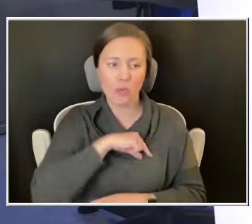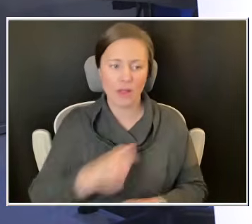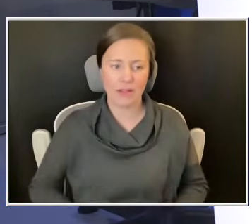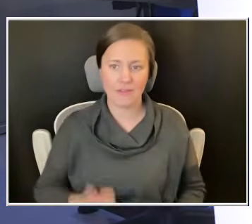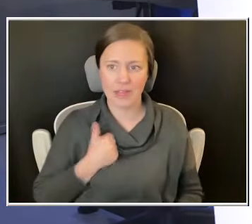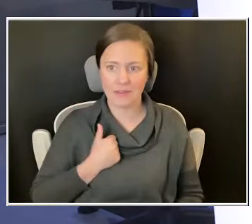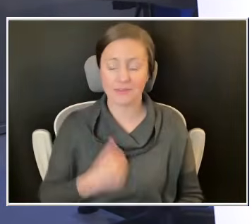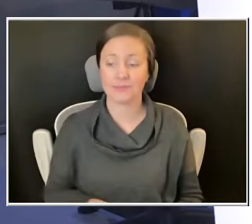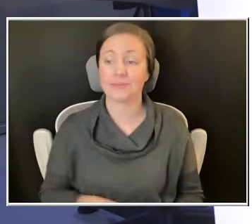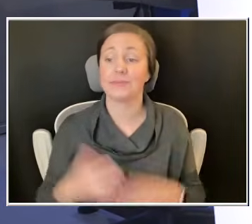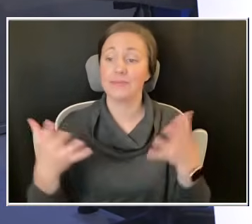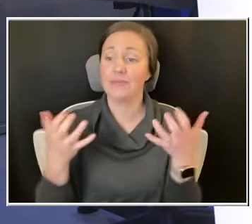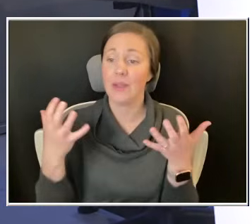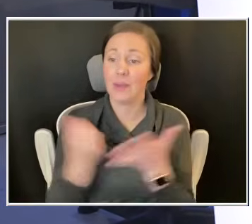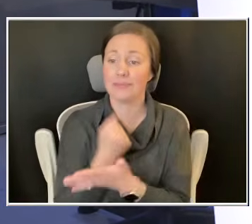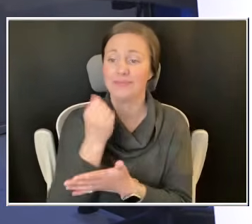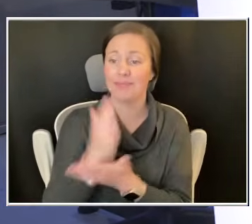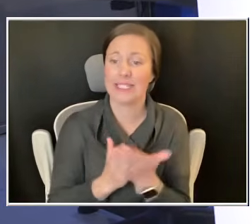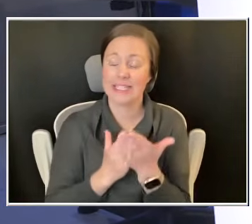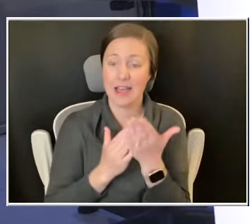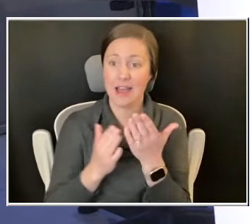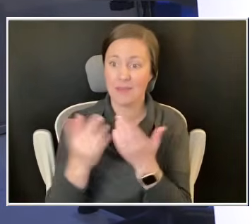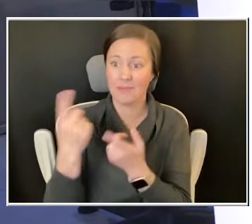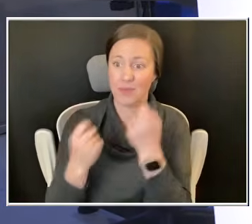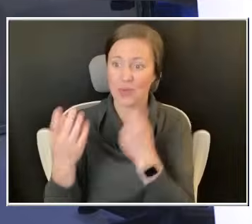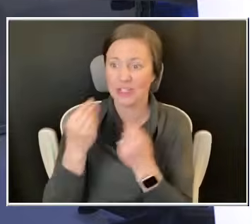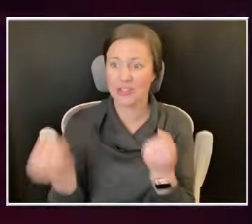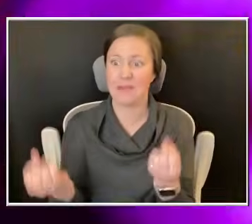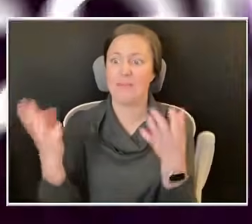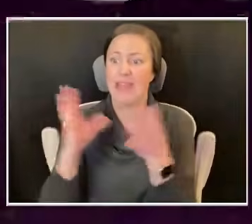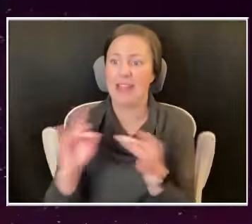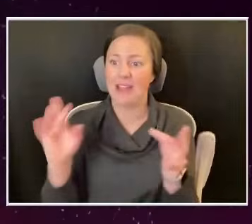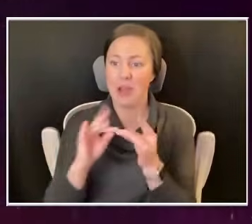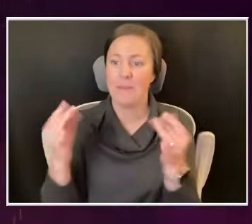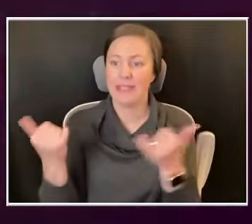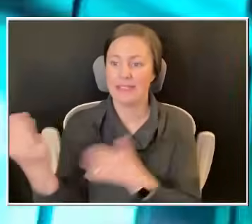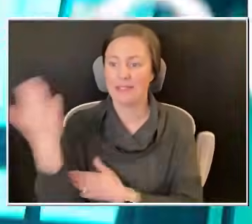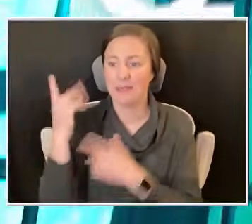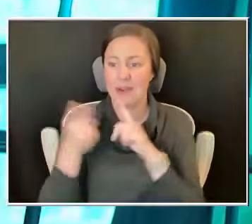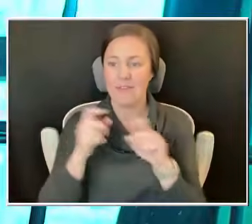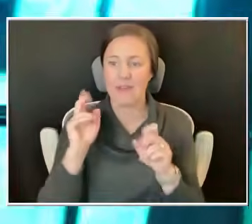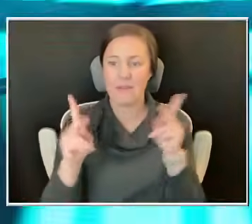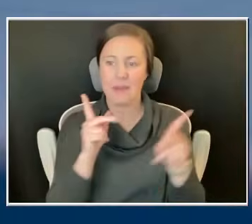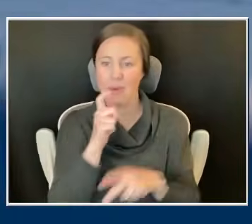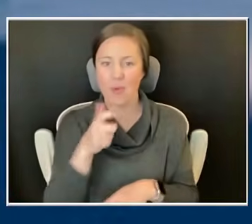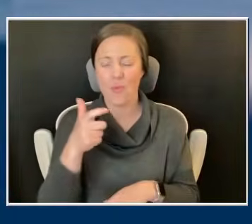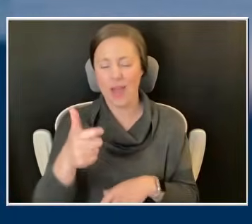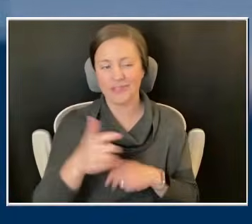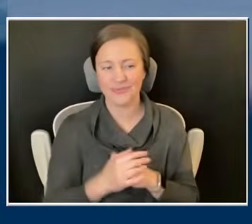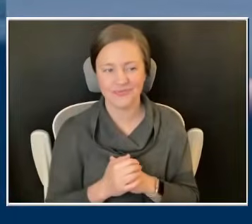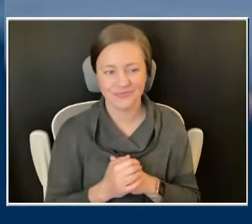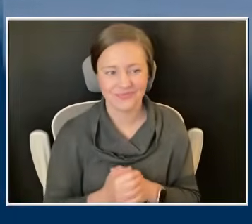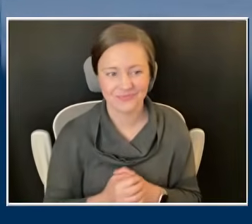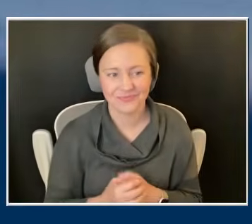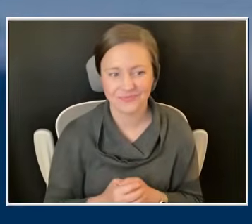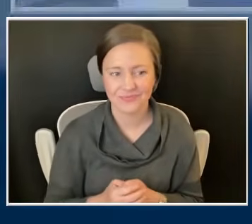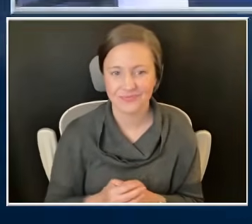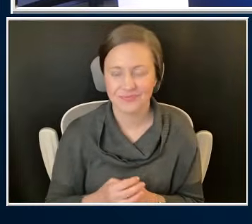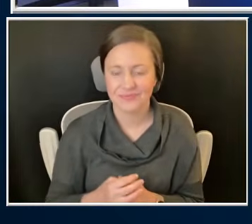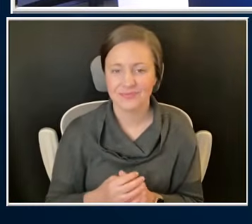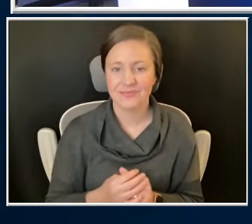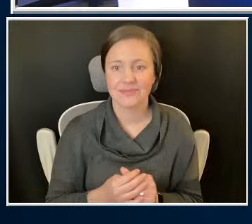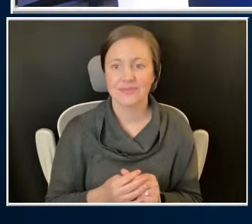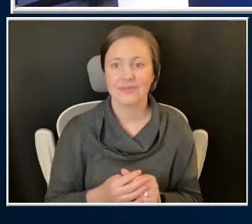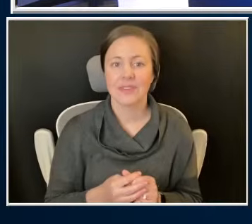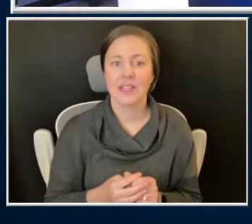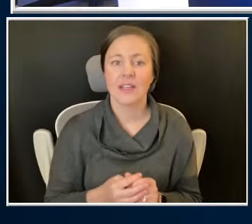get to some questions and lots of comments this morning from our viewers. Question from Angela, is